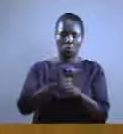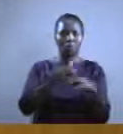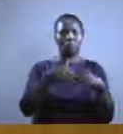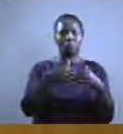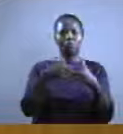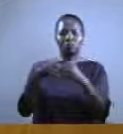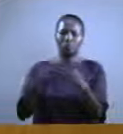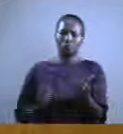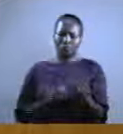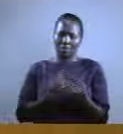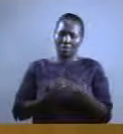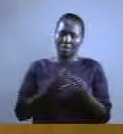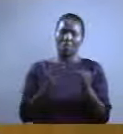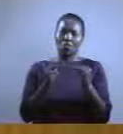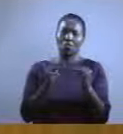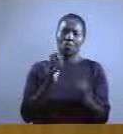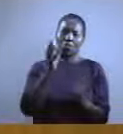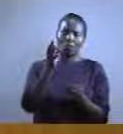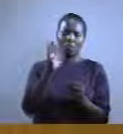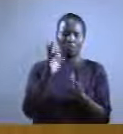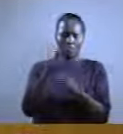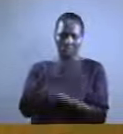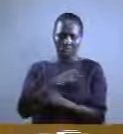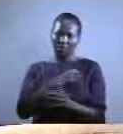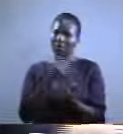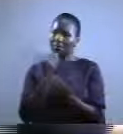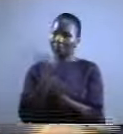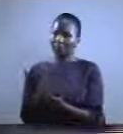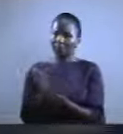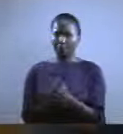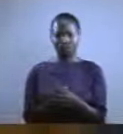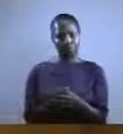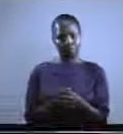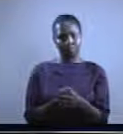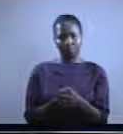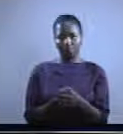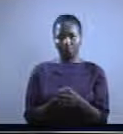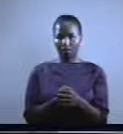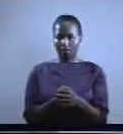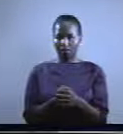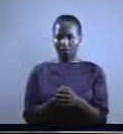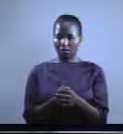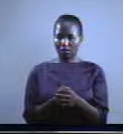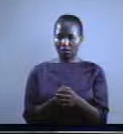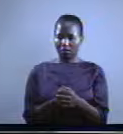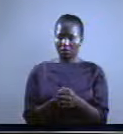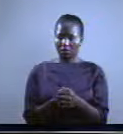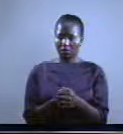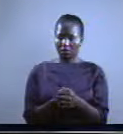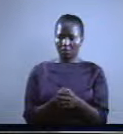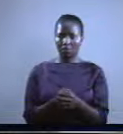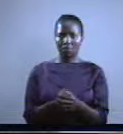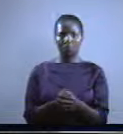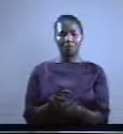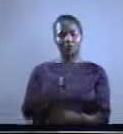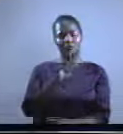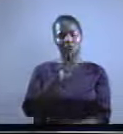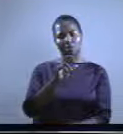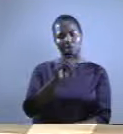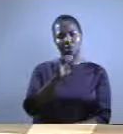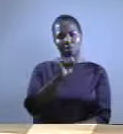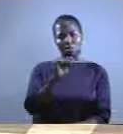a hope for the future. Well done, Honourable Minister. I thank you. Thank you, Honourable Swartz. Honourable Ross.